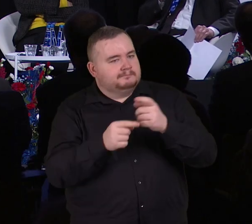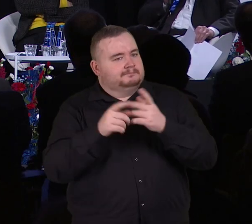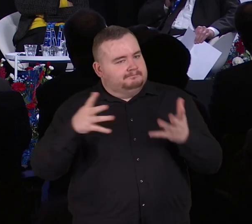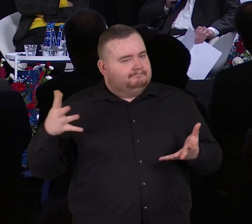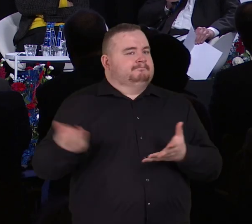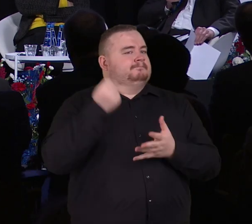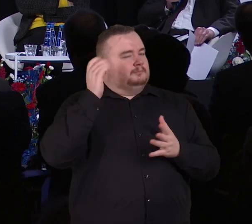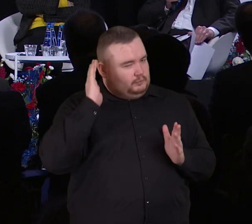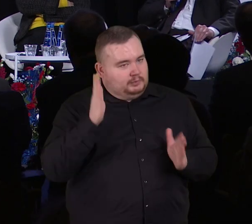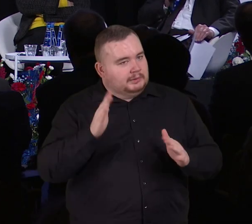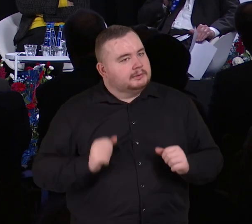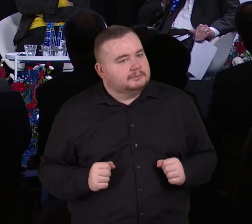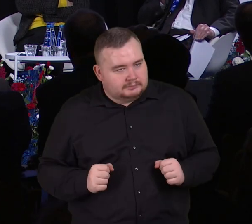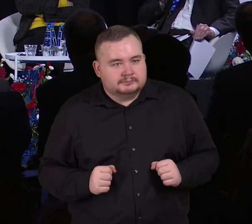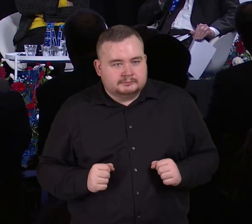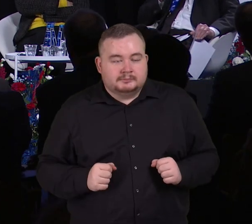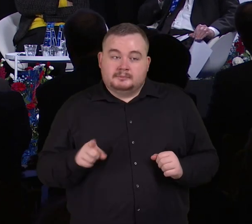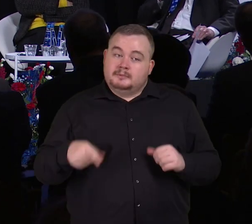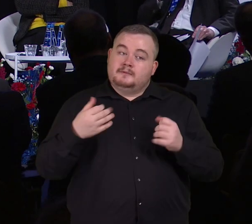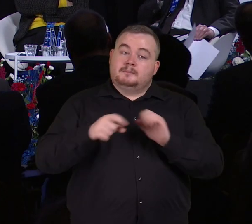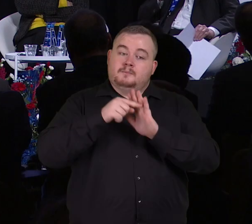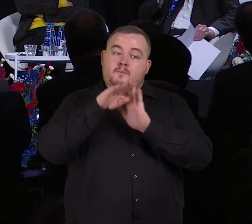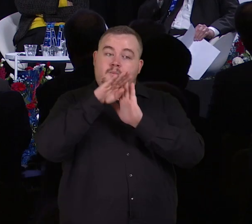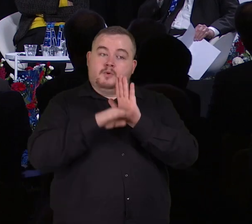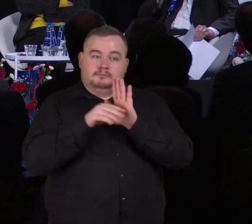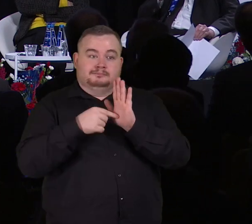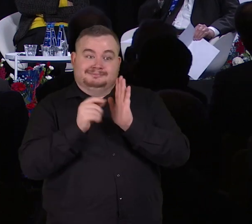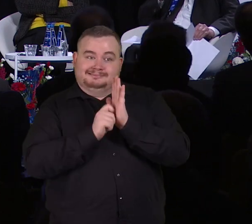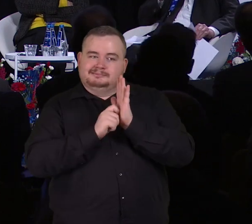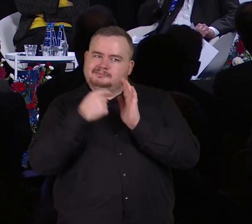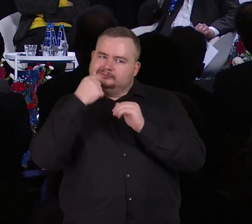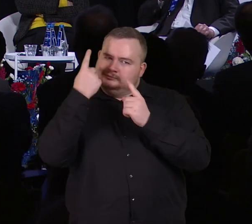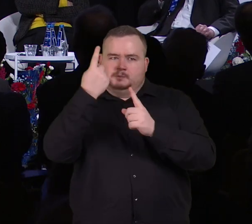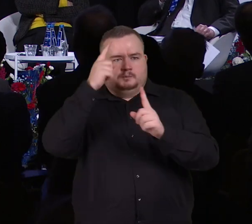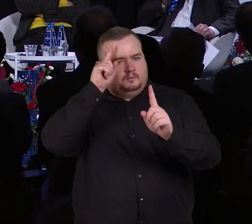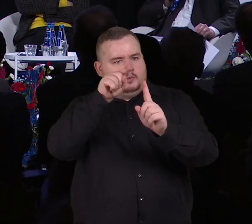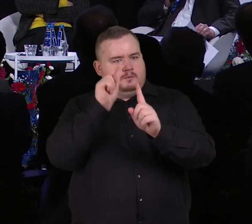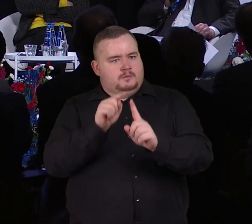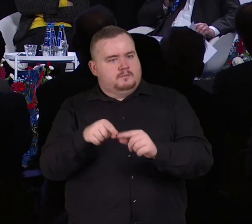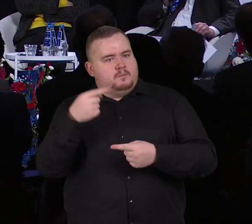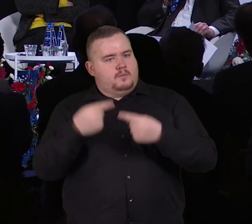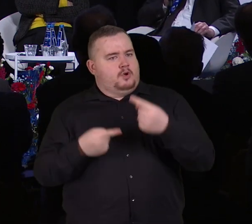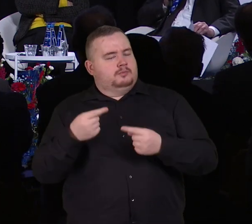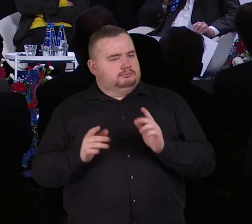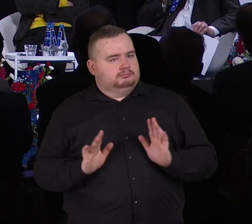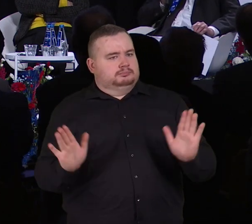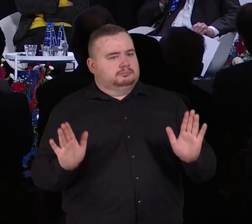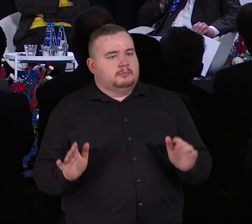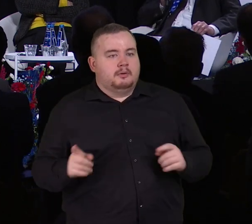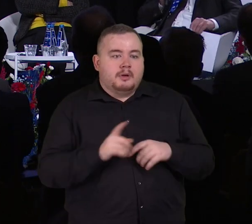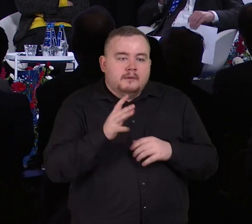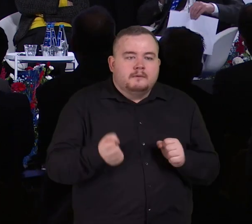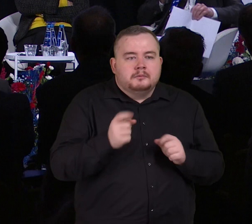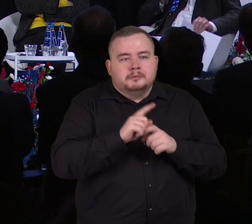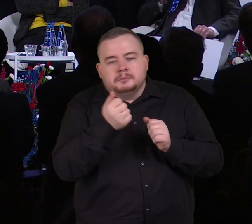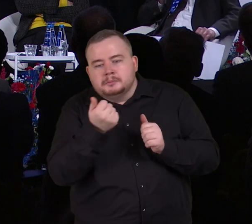one political goal and only in few specific targets. That will help very much